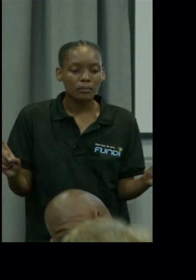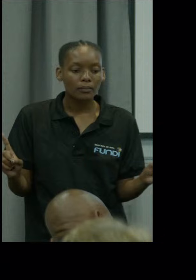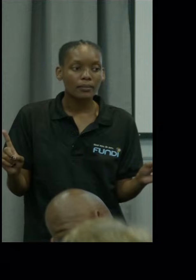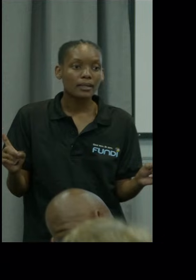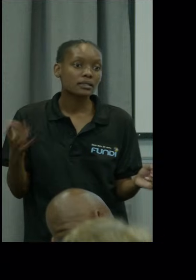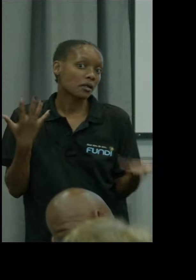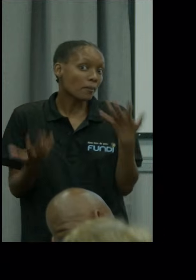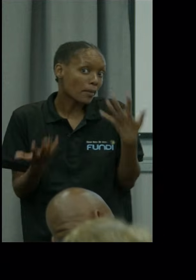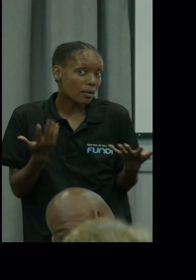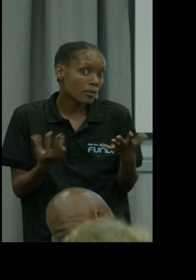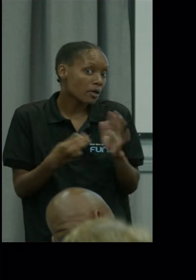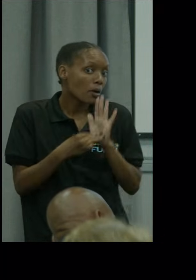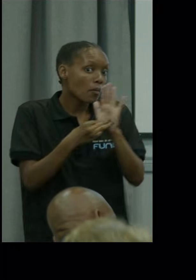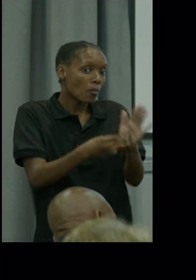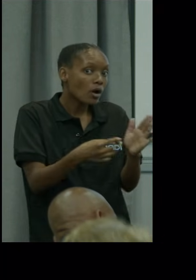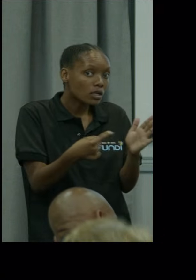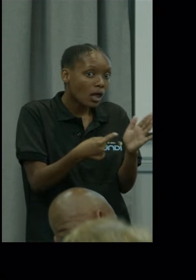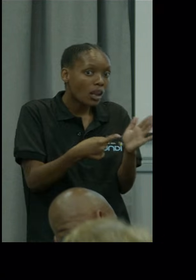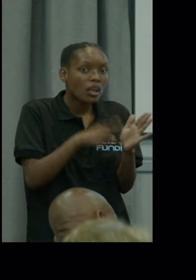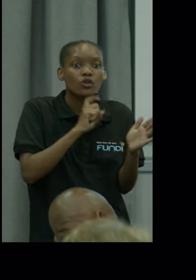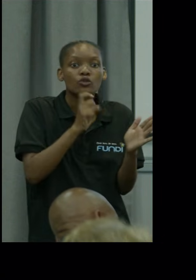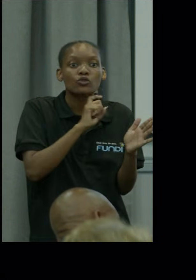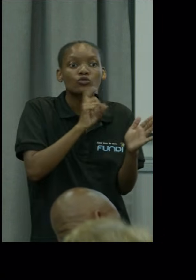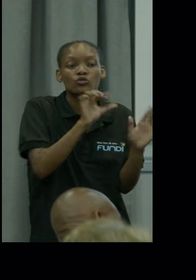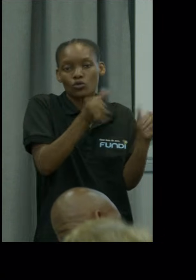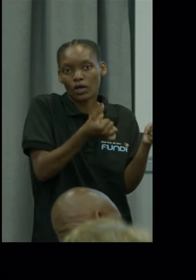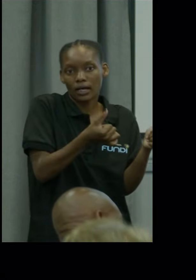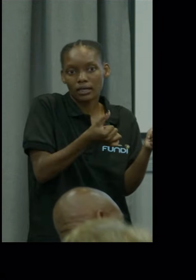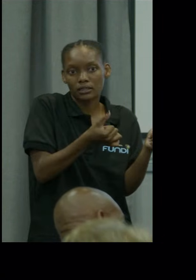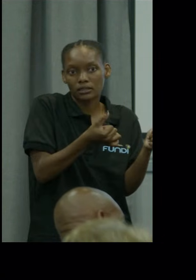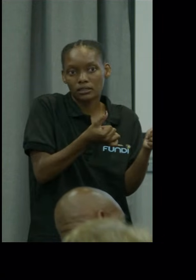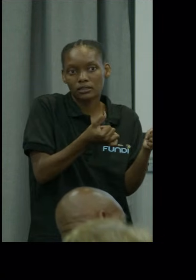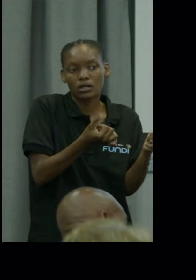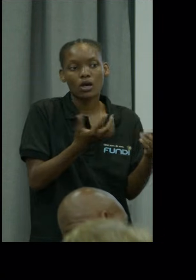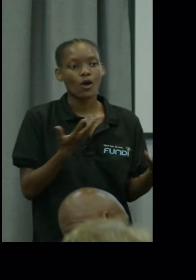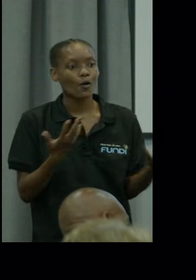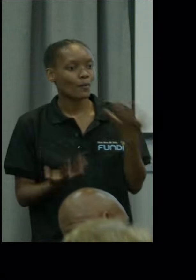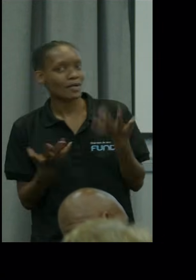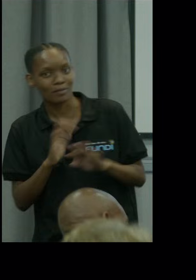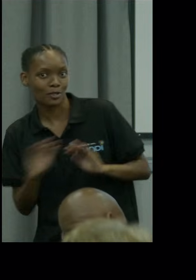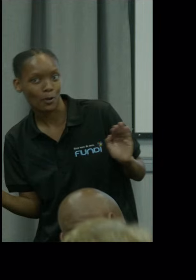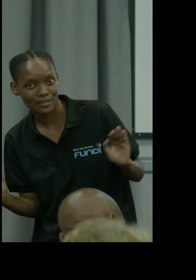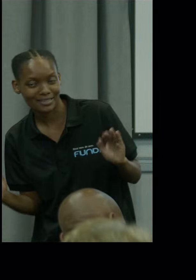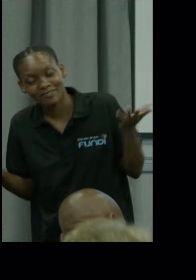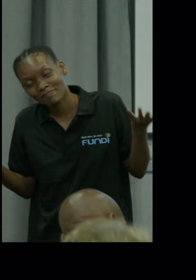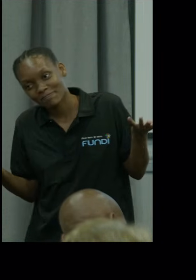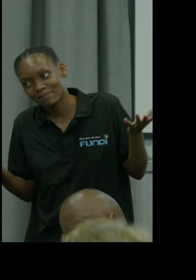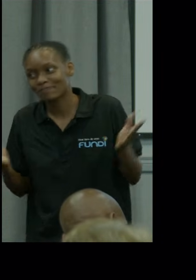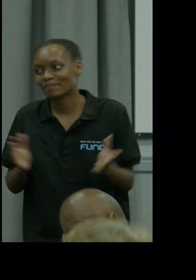model correctly. They're just putting the weights, or maybe they're not, all right?